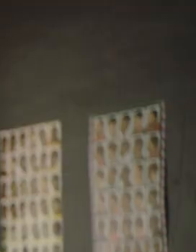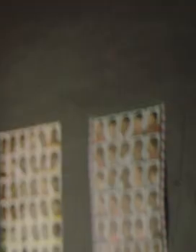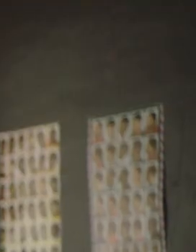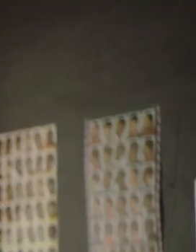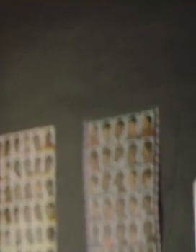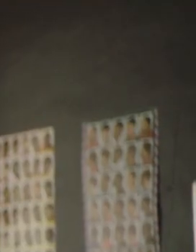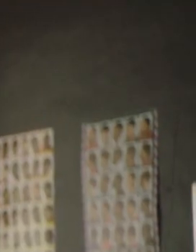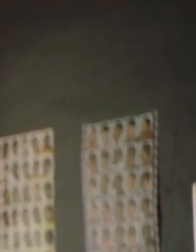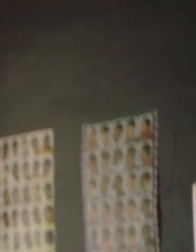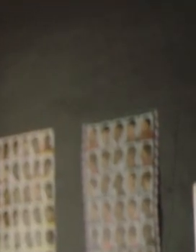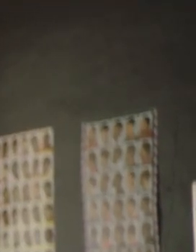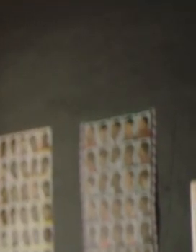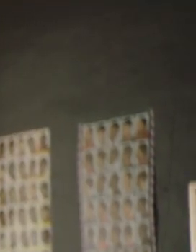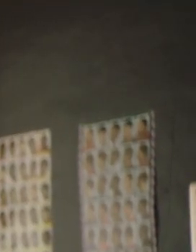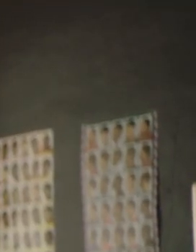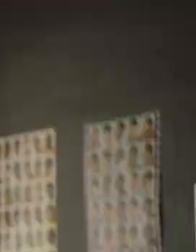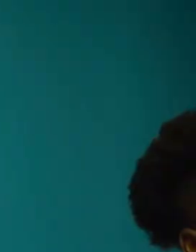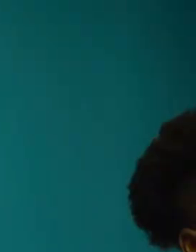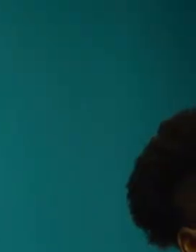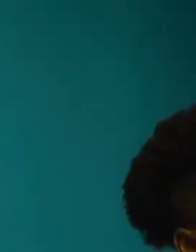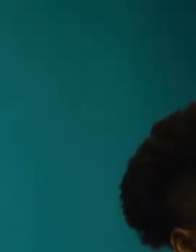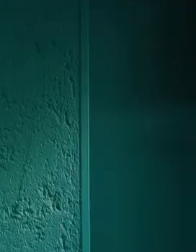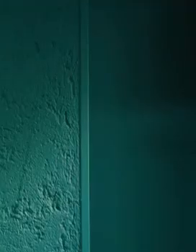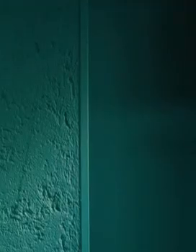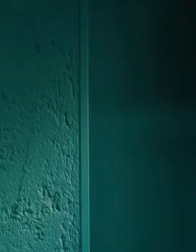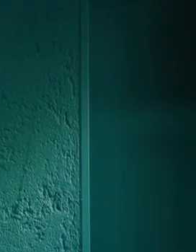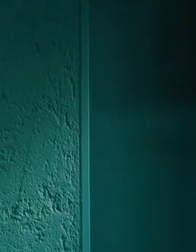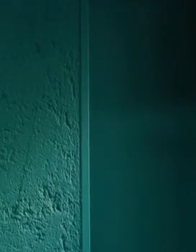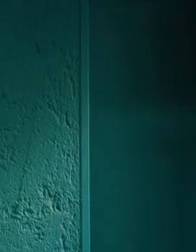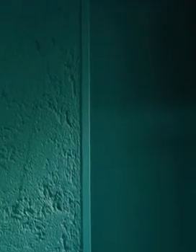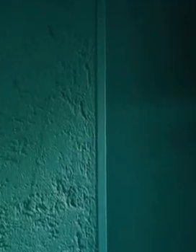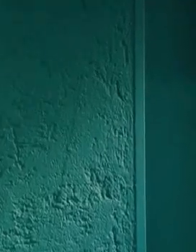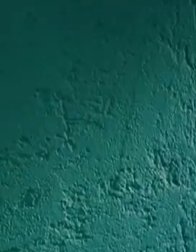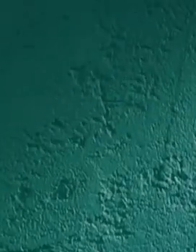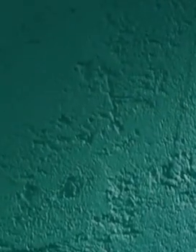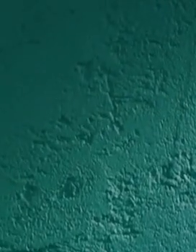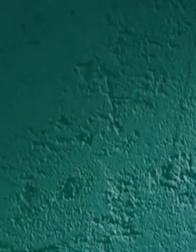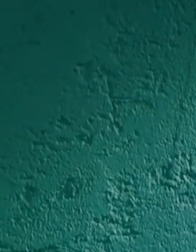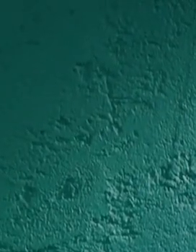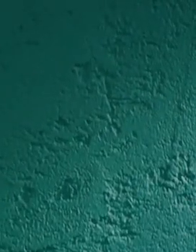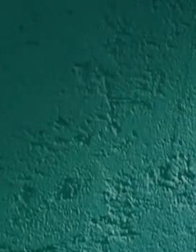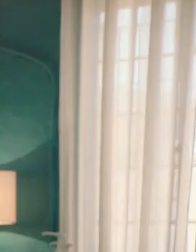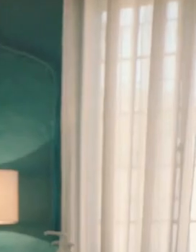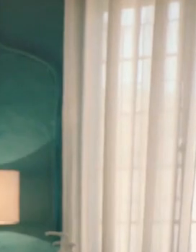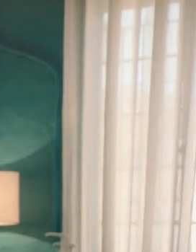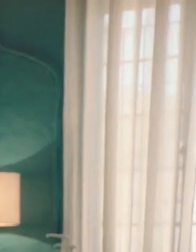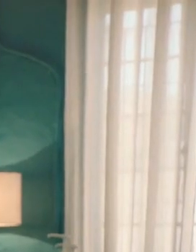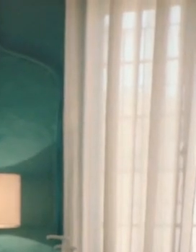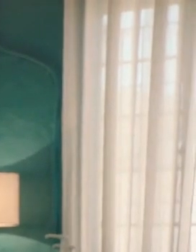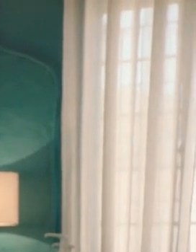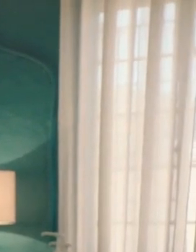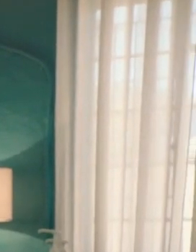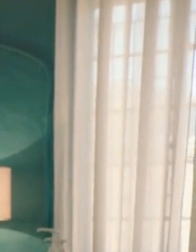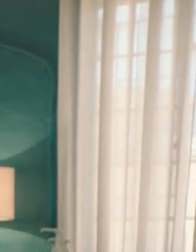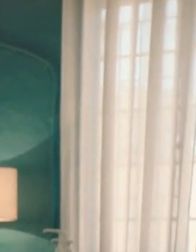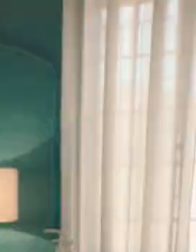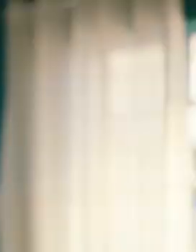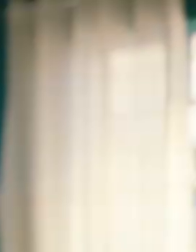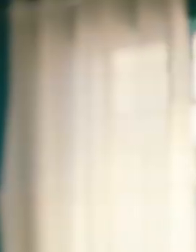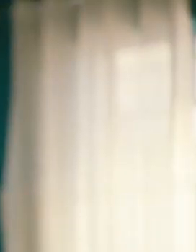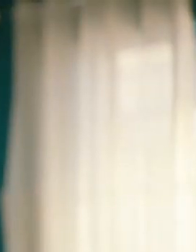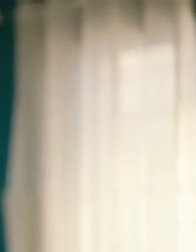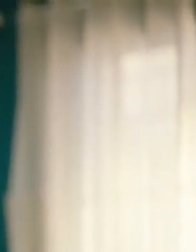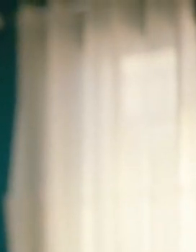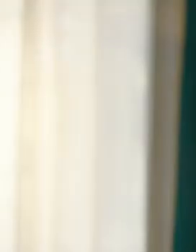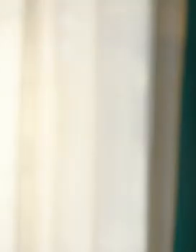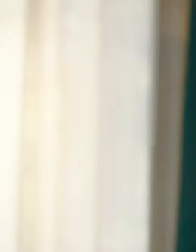You know, a few weeks ago, I would never do this on a Saturday morning. Back then, I was standing in line all day. Now it's just like